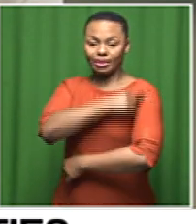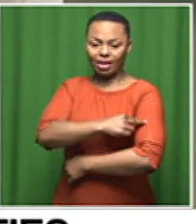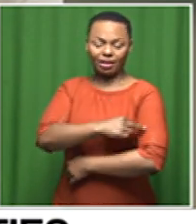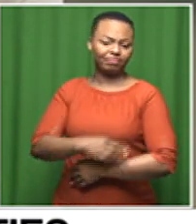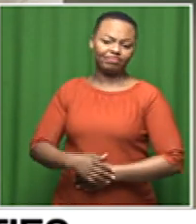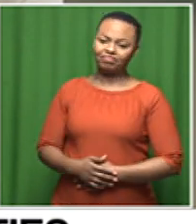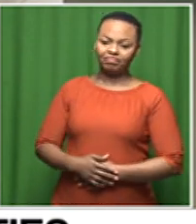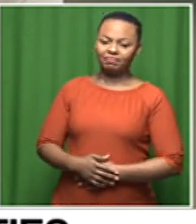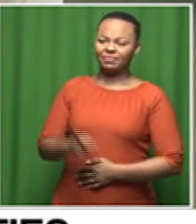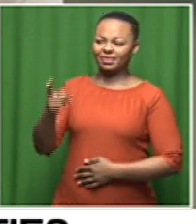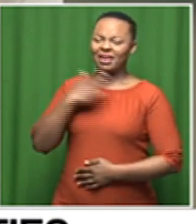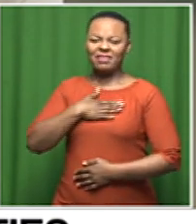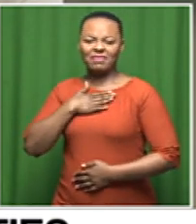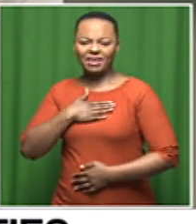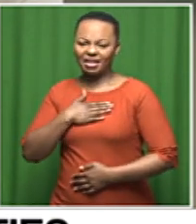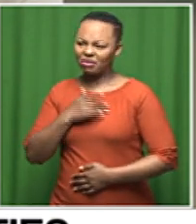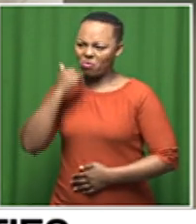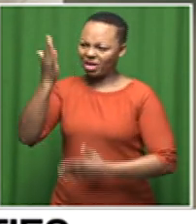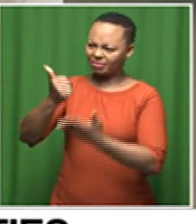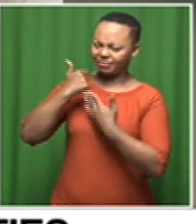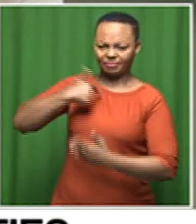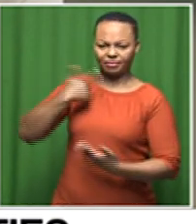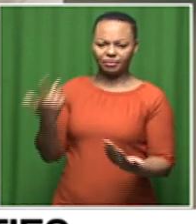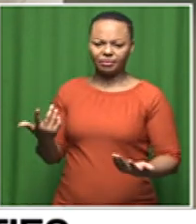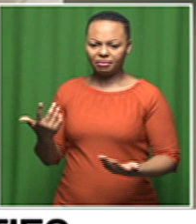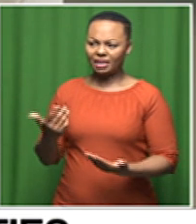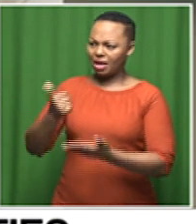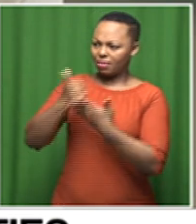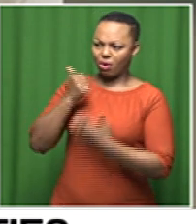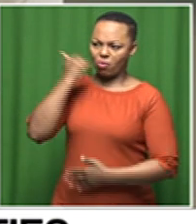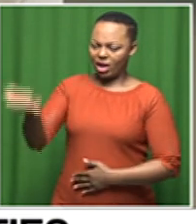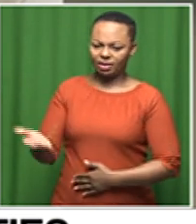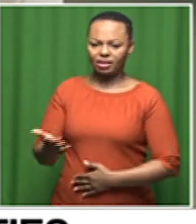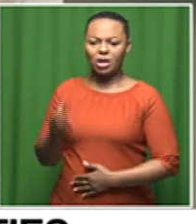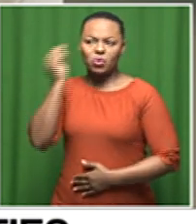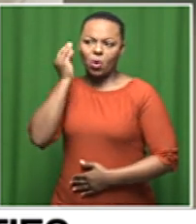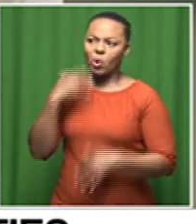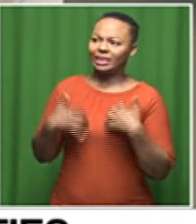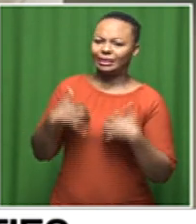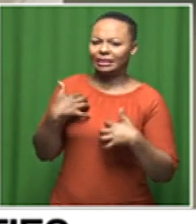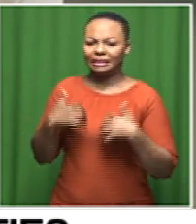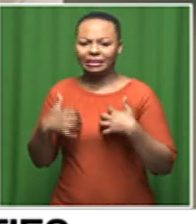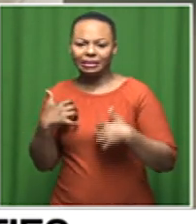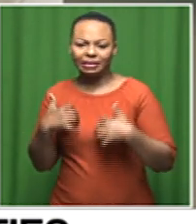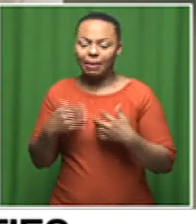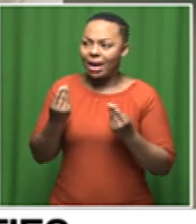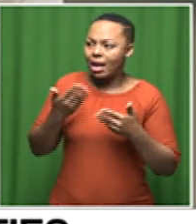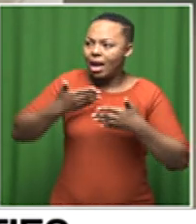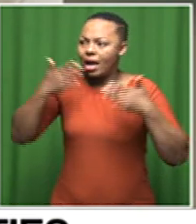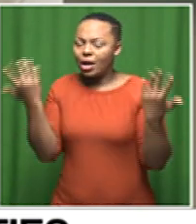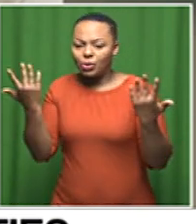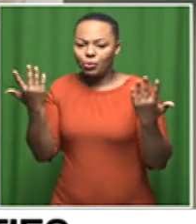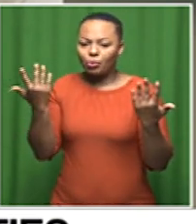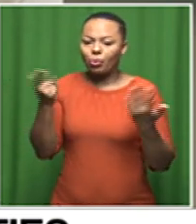people don't want to assist you at some points. They know that you are desperate, you don't have the funds to be in